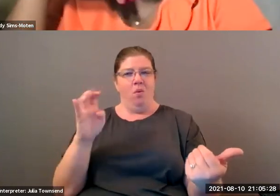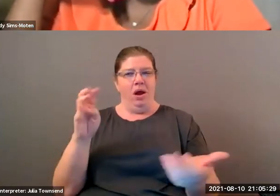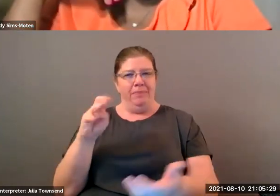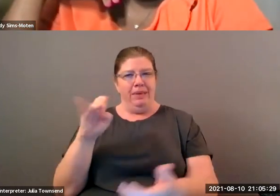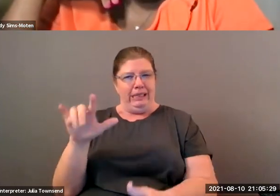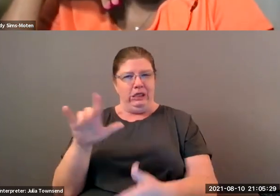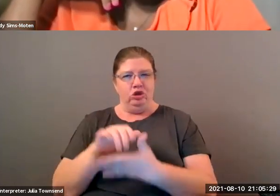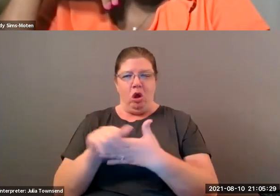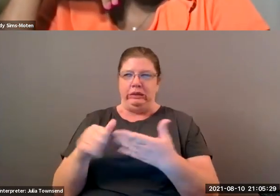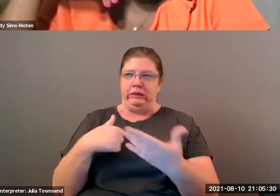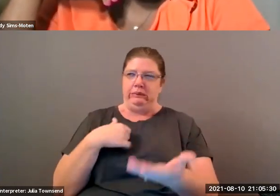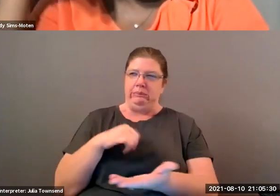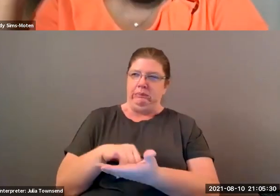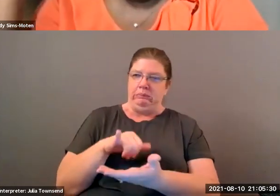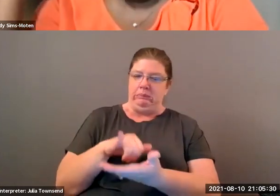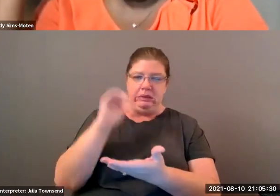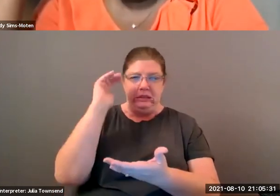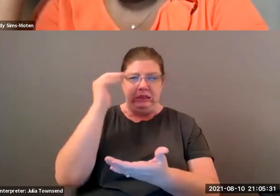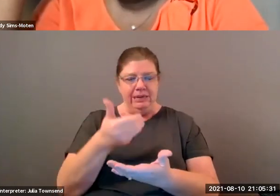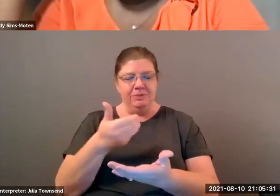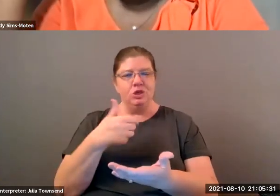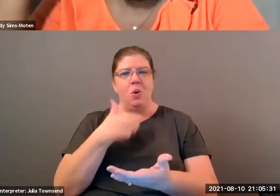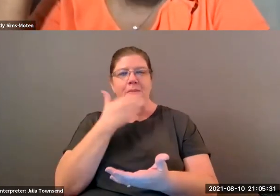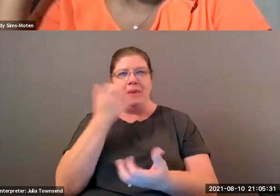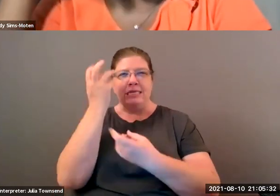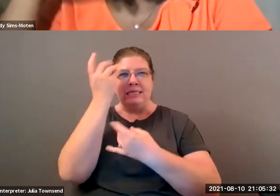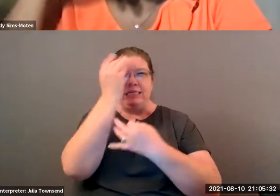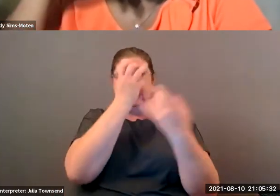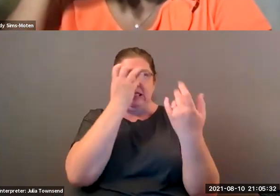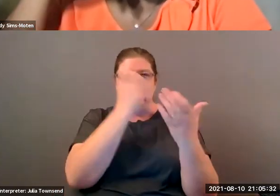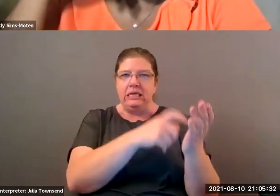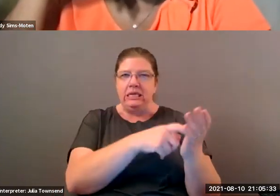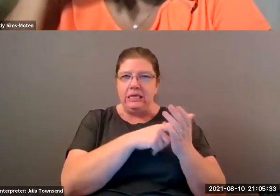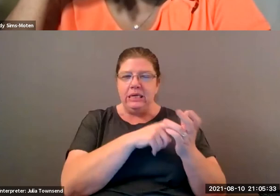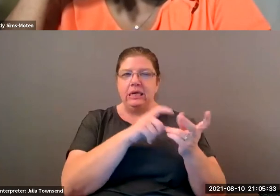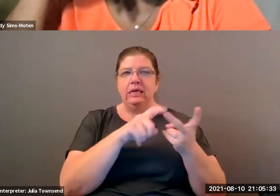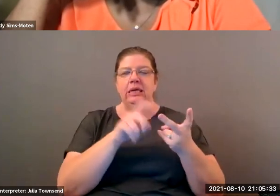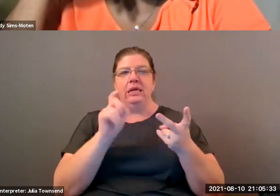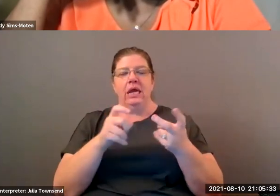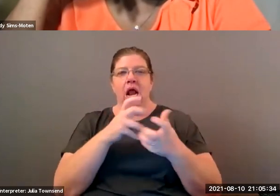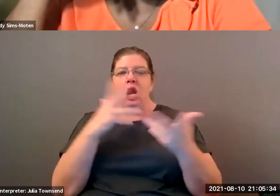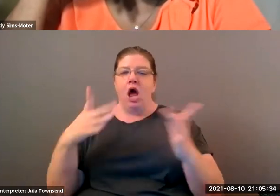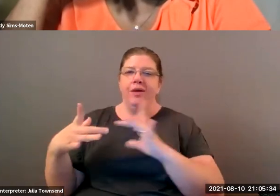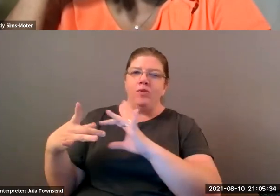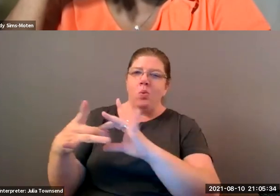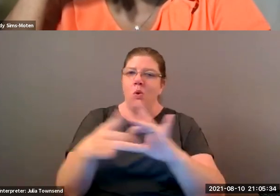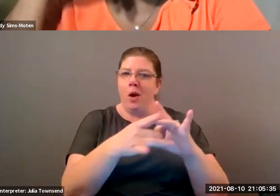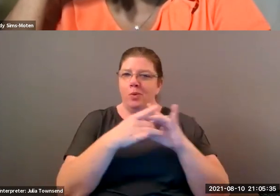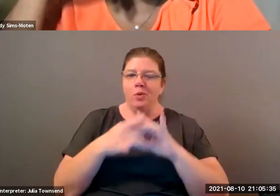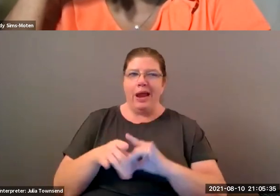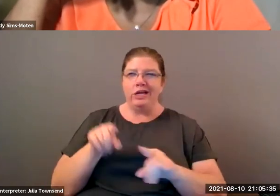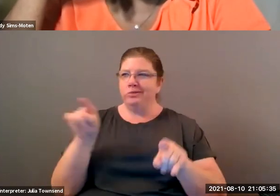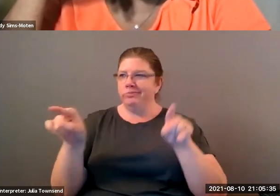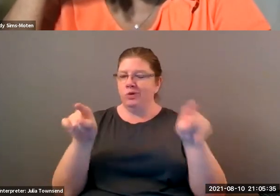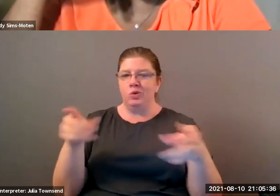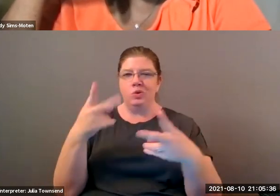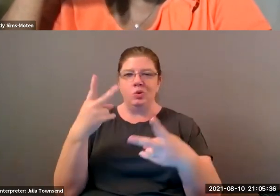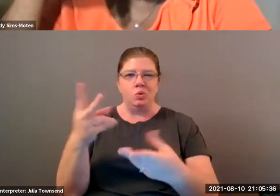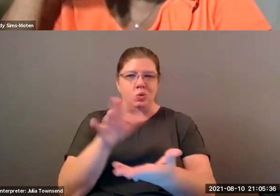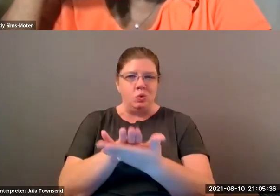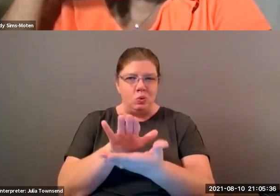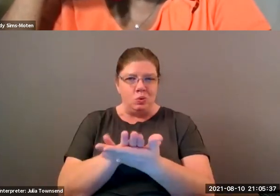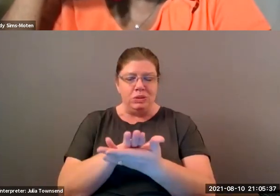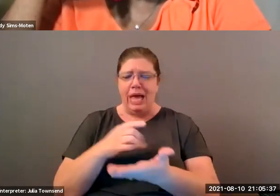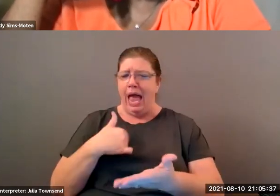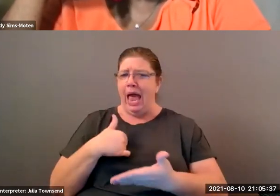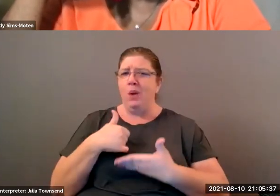best thinking that we have. And it's also going to take a lot of cooperation between the two schools. I know I will help